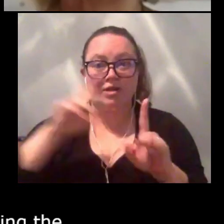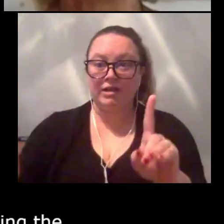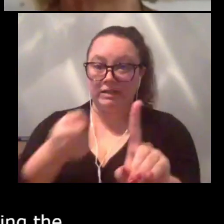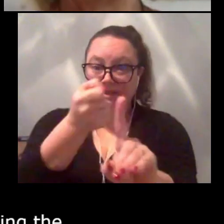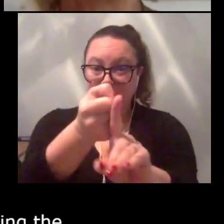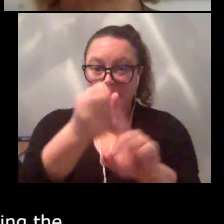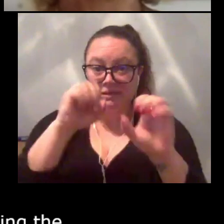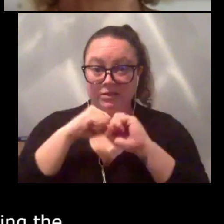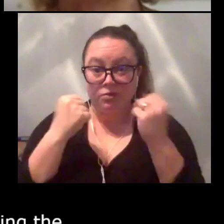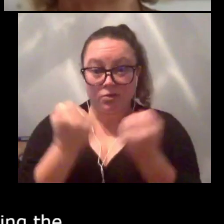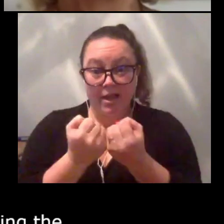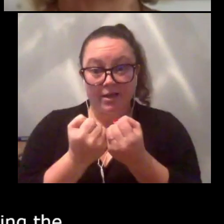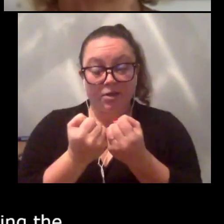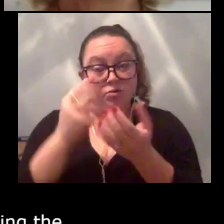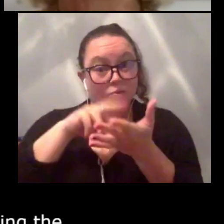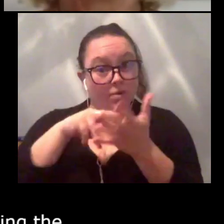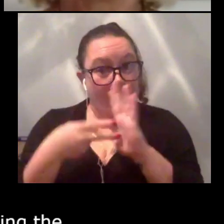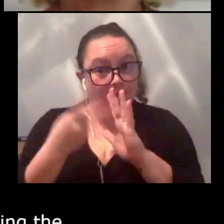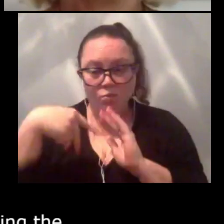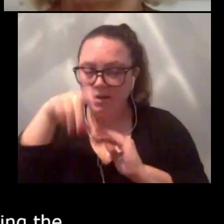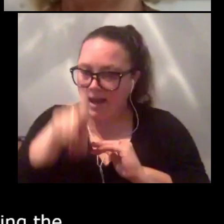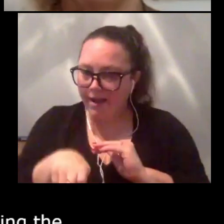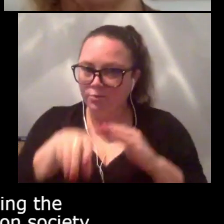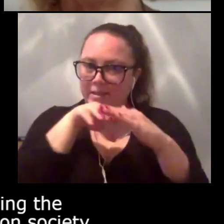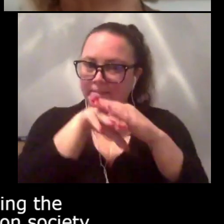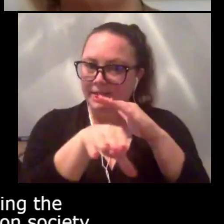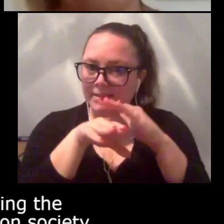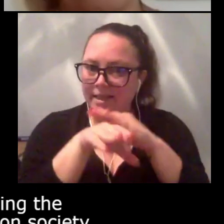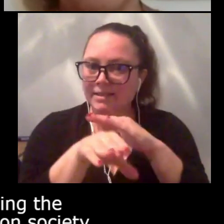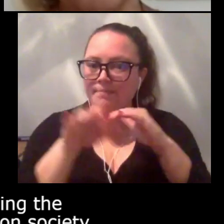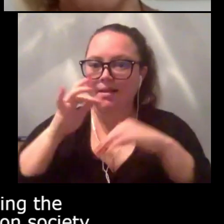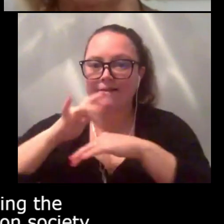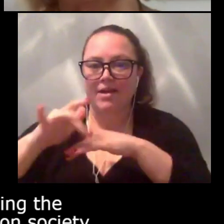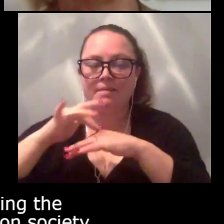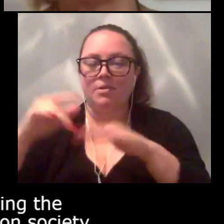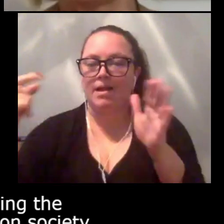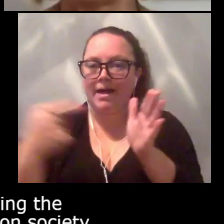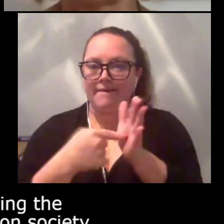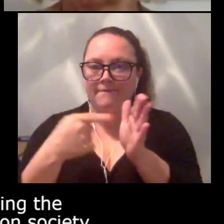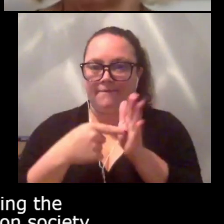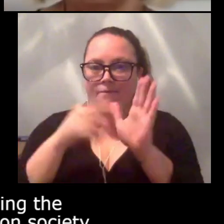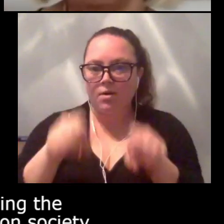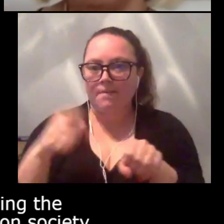make them accessible, available, and affordable for everyone. Thank you very much.